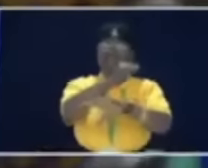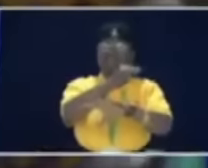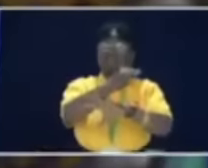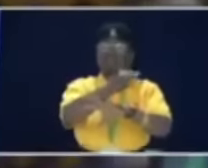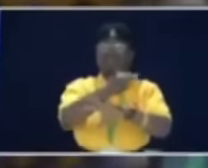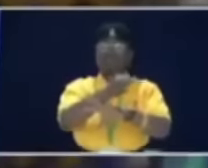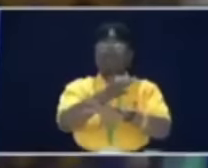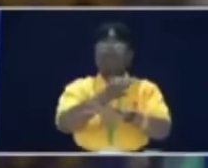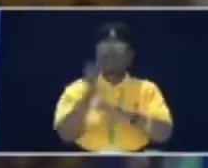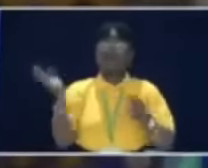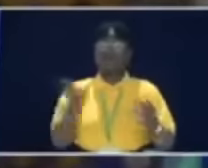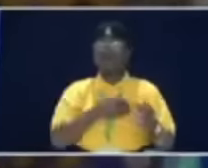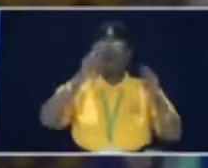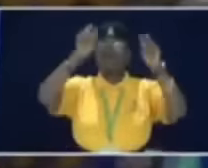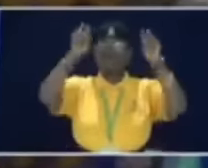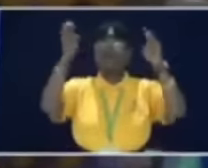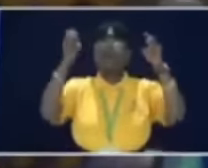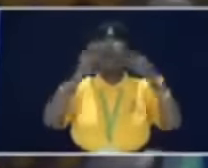Our topic tonight says,